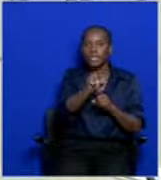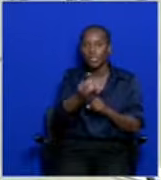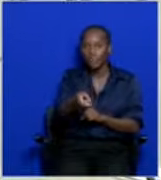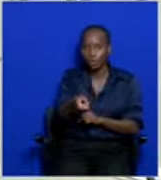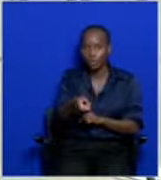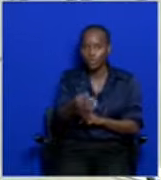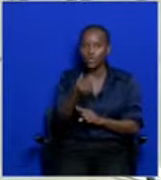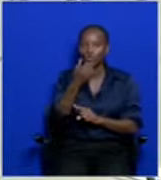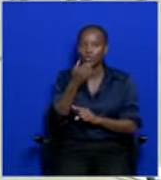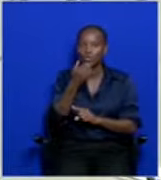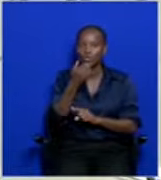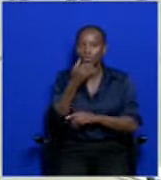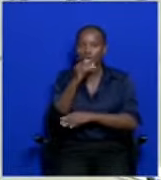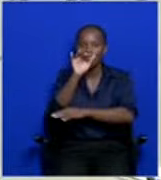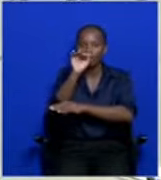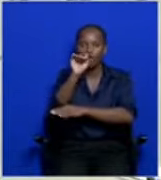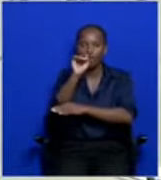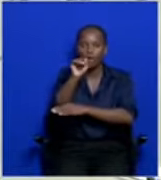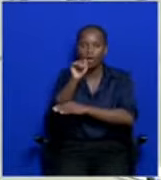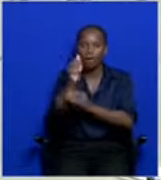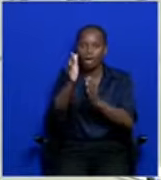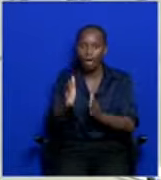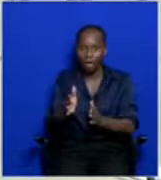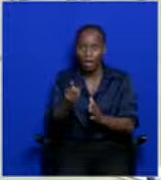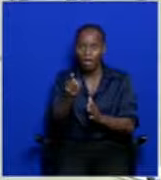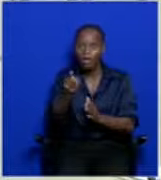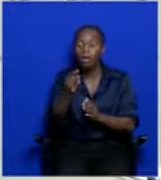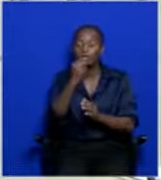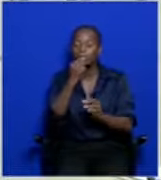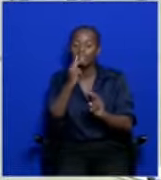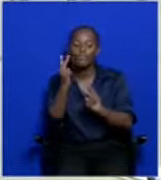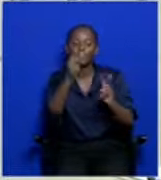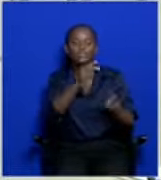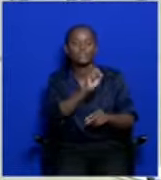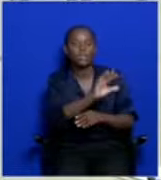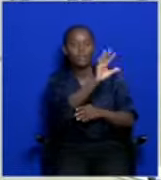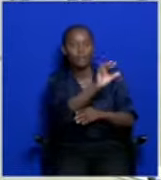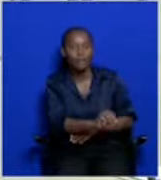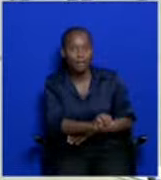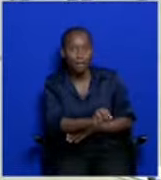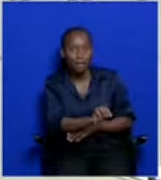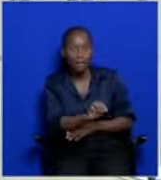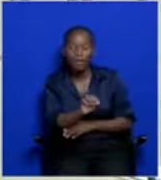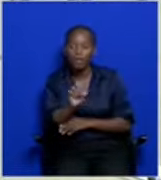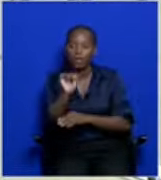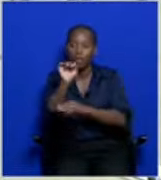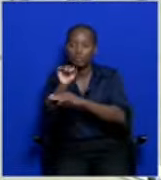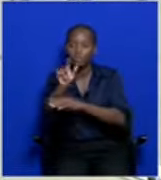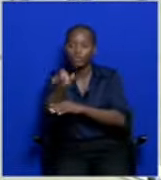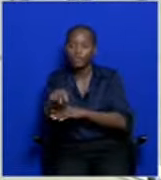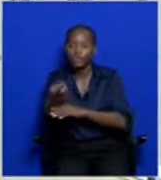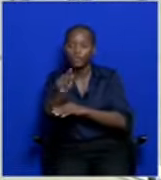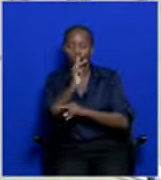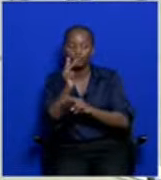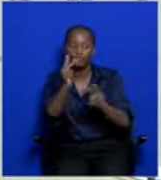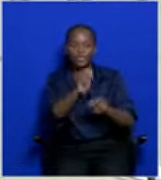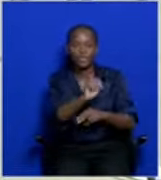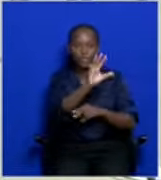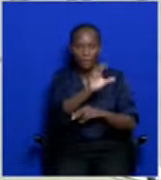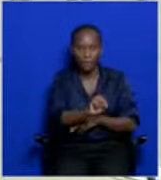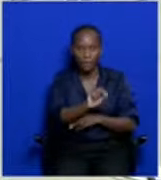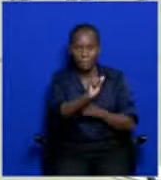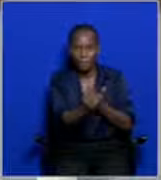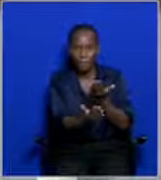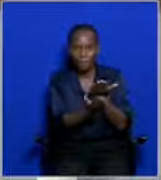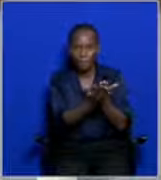Africa. A copy of this docket is attached as Annexus TLM4. Mr. Magagula,